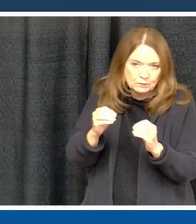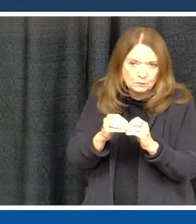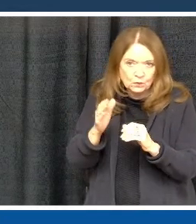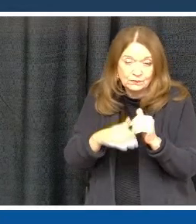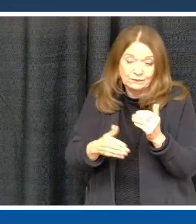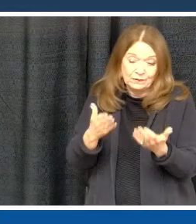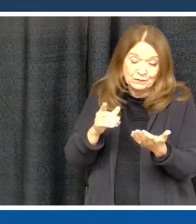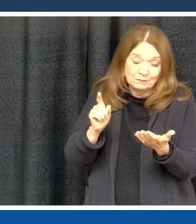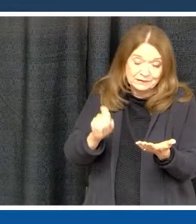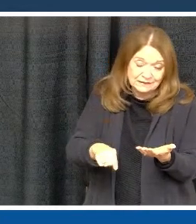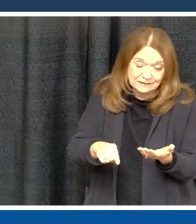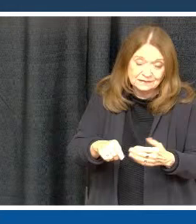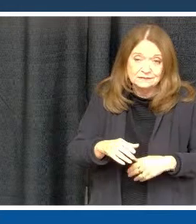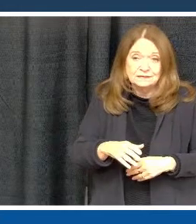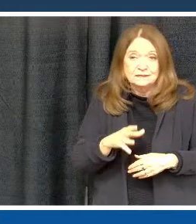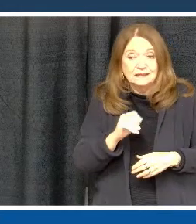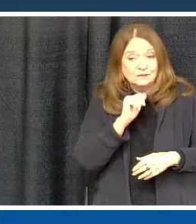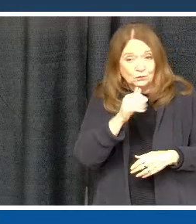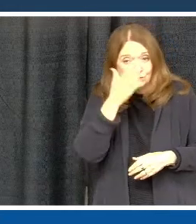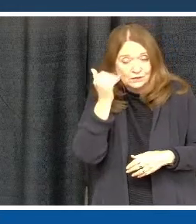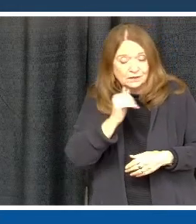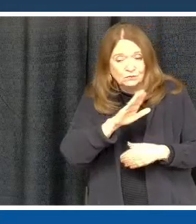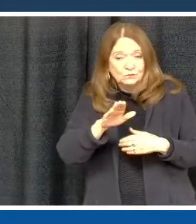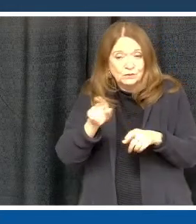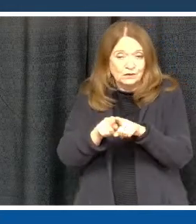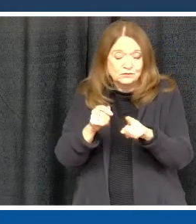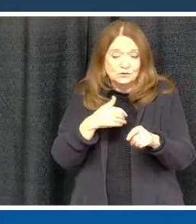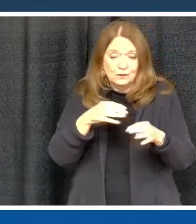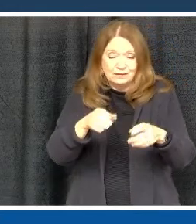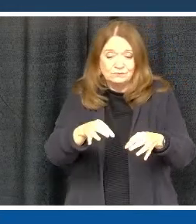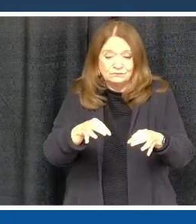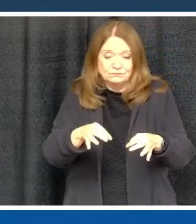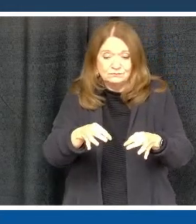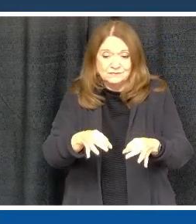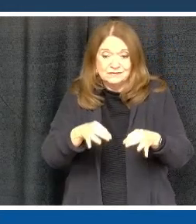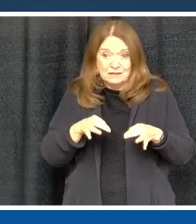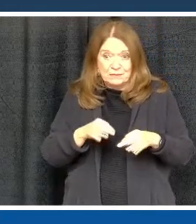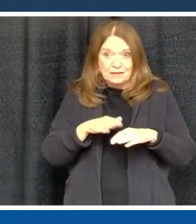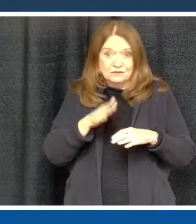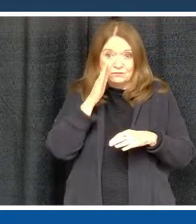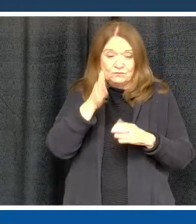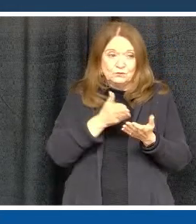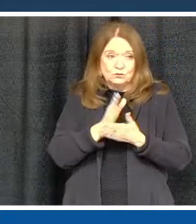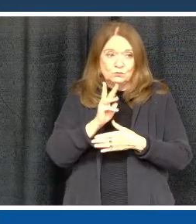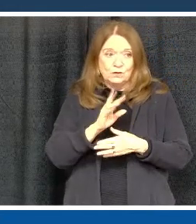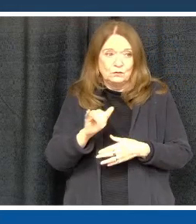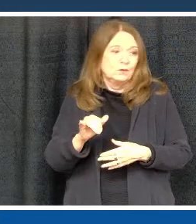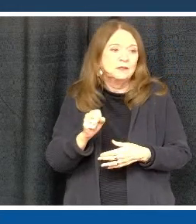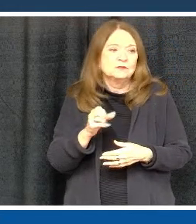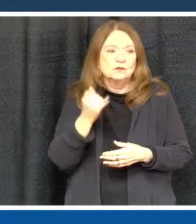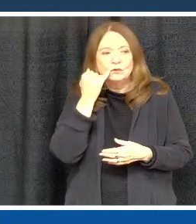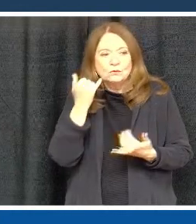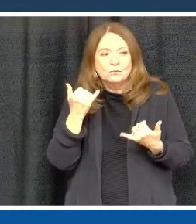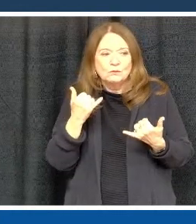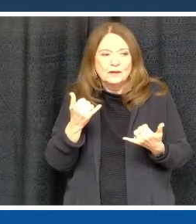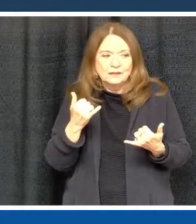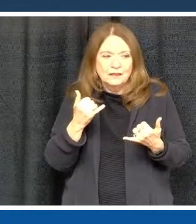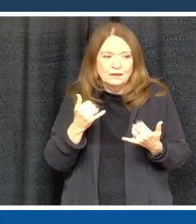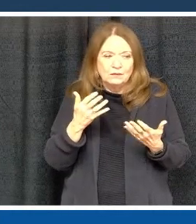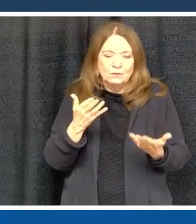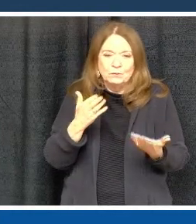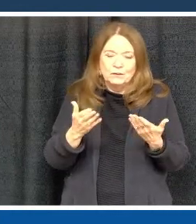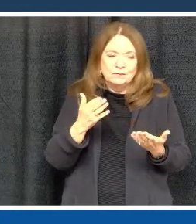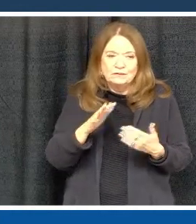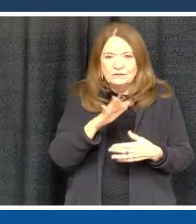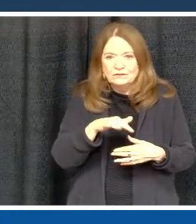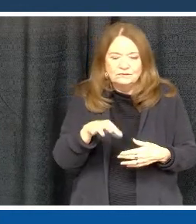need. And don't forget, we also have setbacks on top of the future right-of-way. So say right now, it's probably 55,